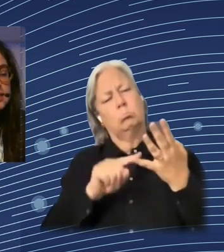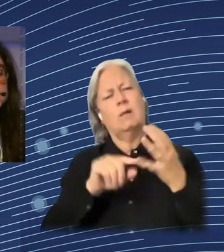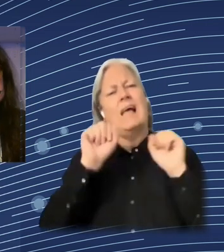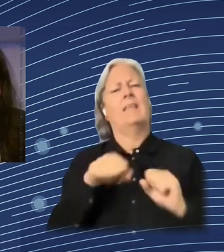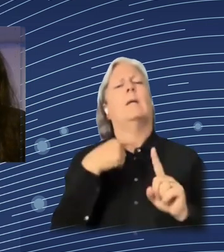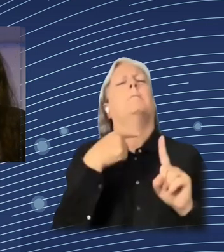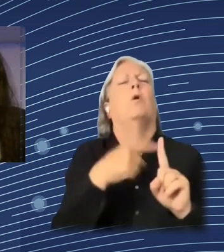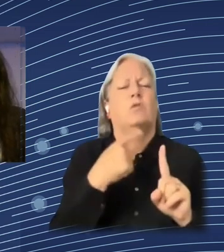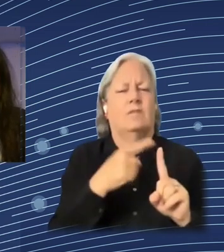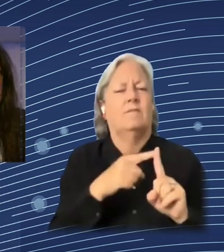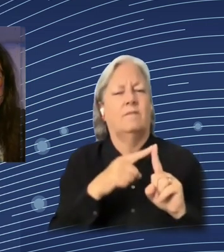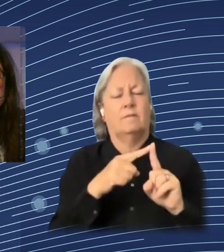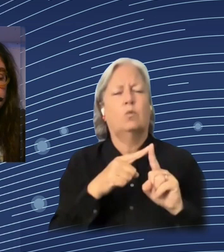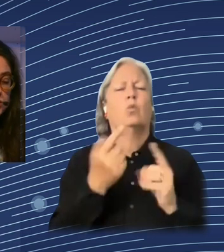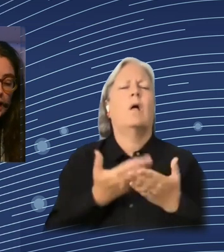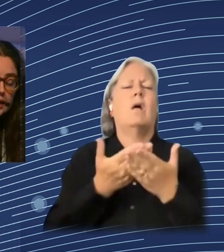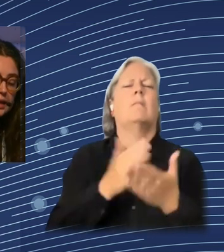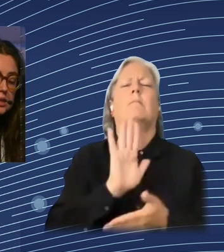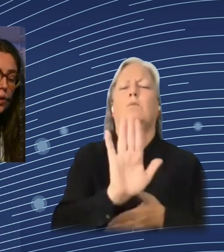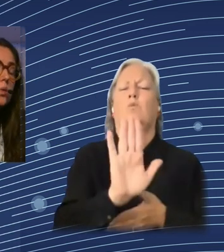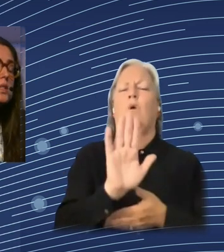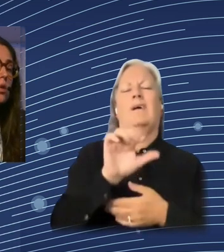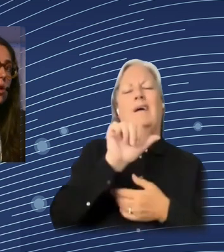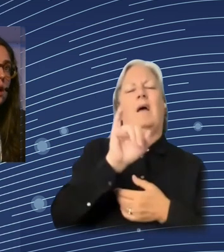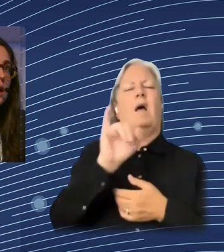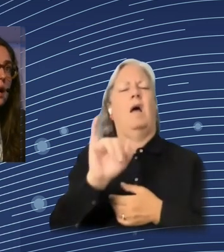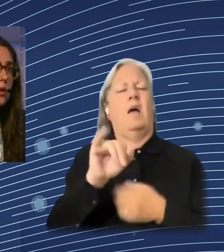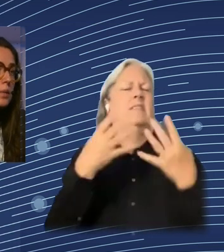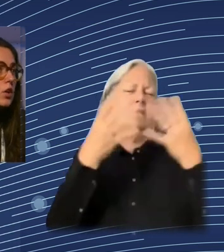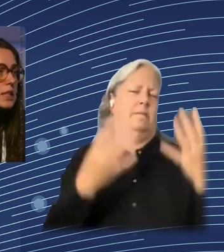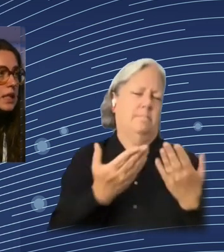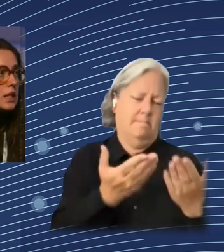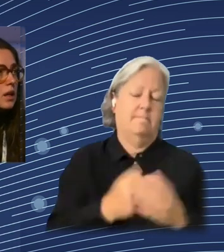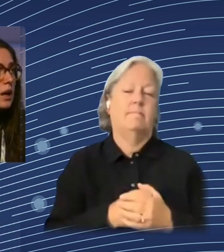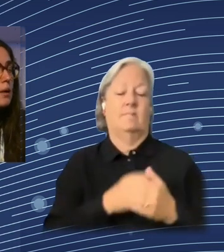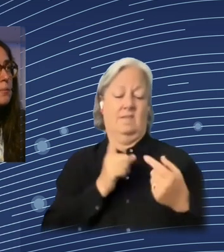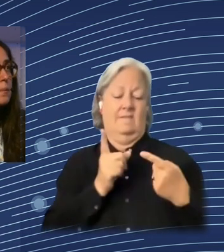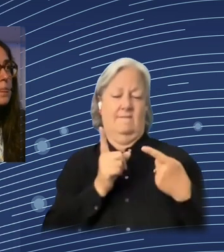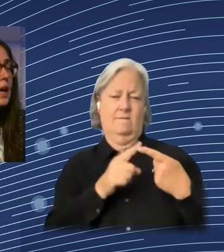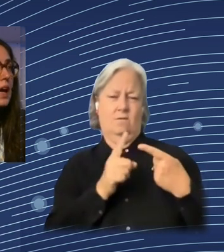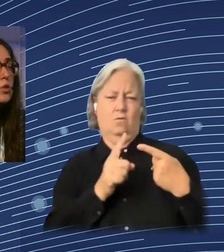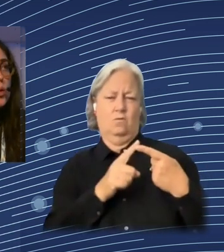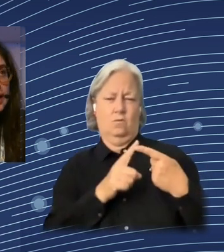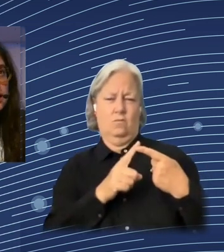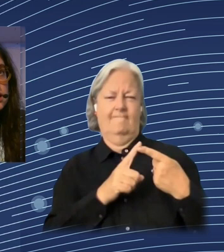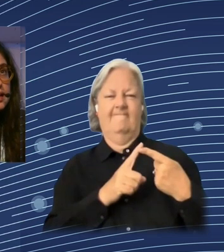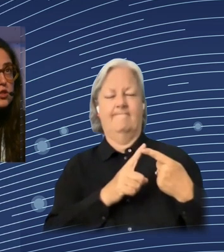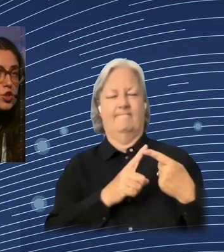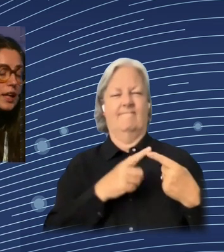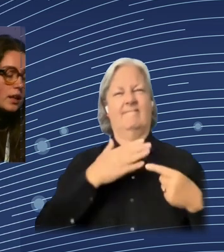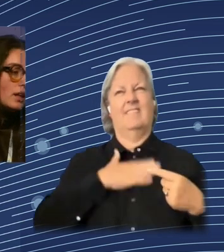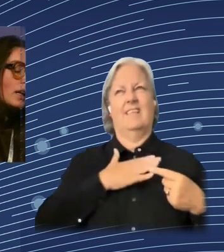IA systems. One, the first one is we always call algorithmic auditing end-to-end